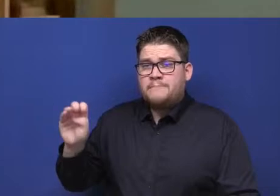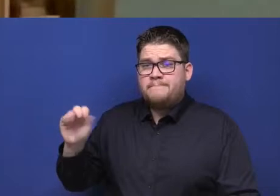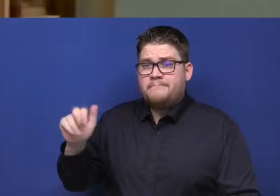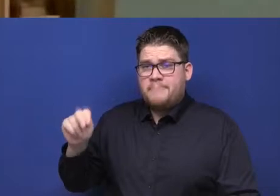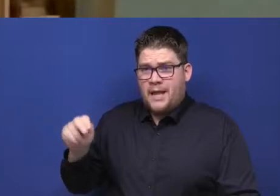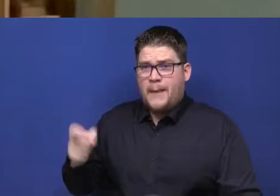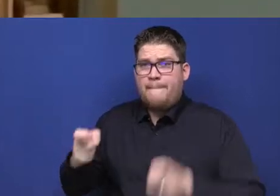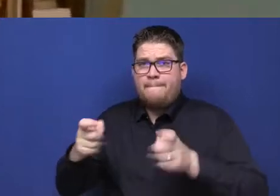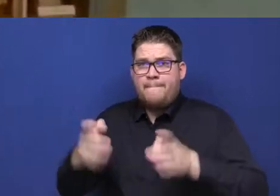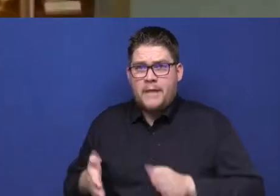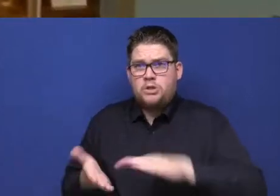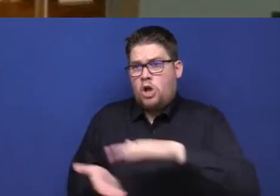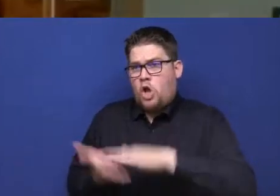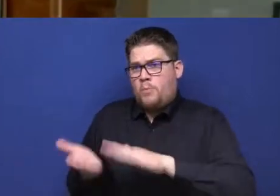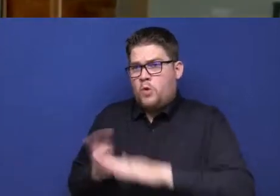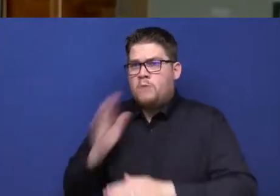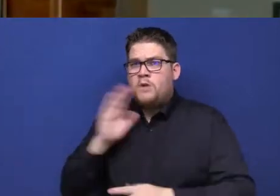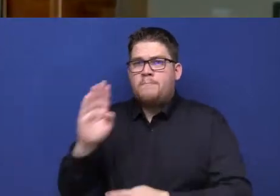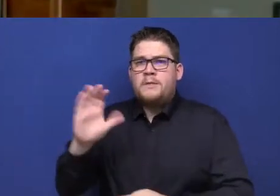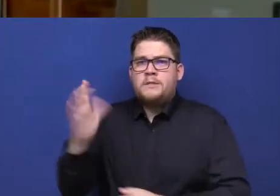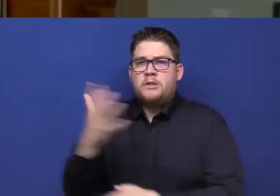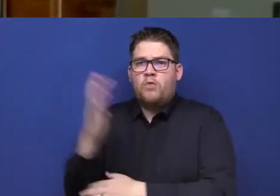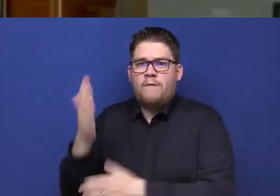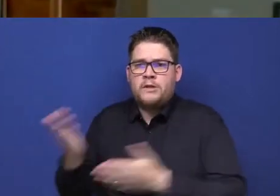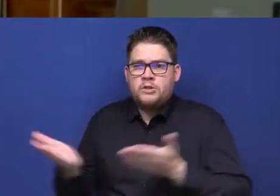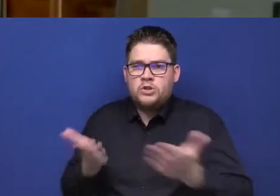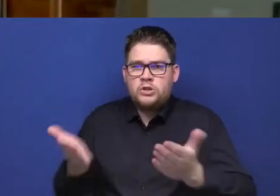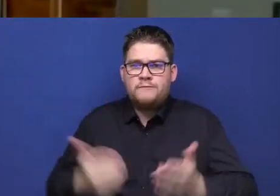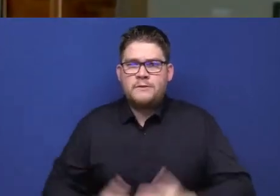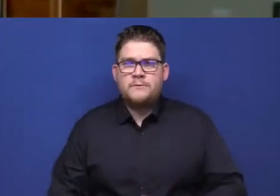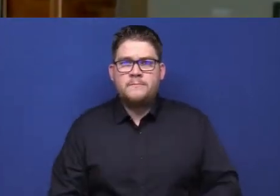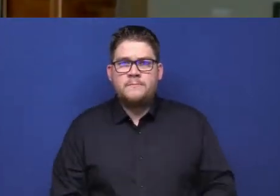wildfires through this fire season